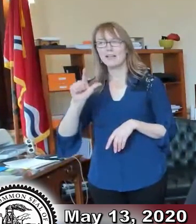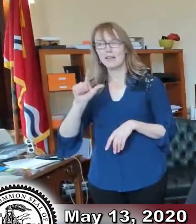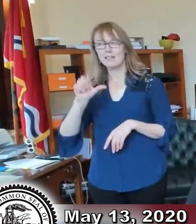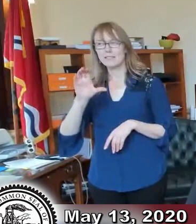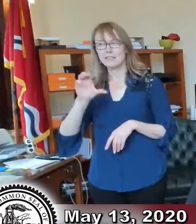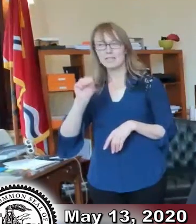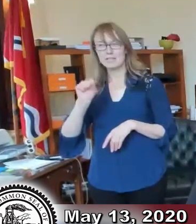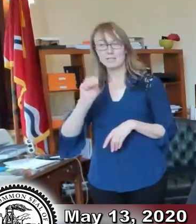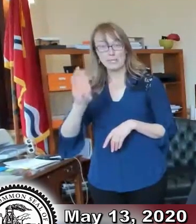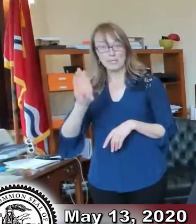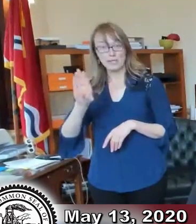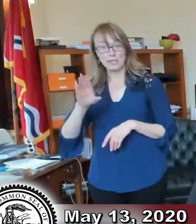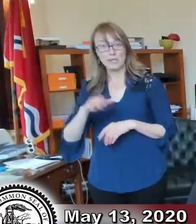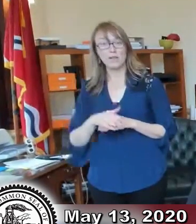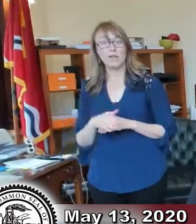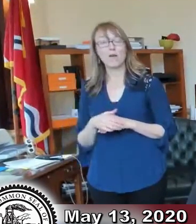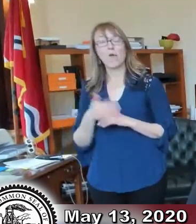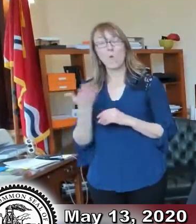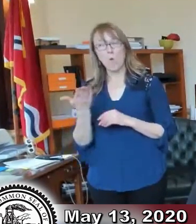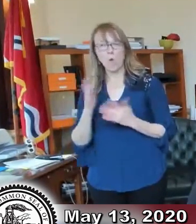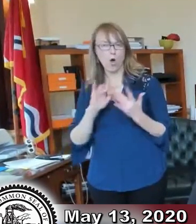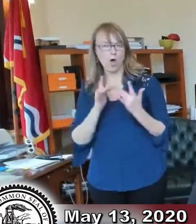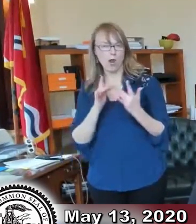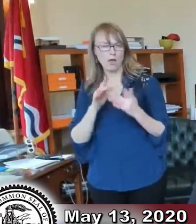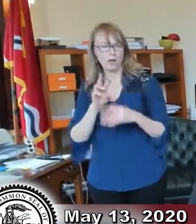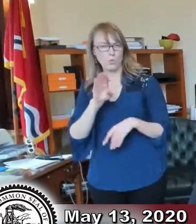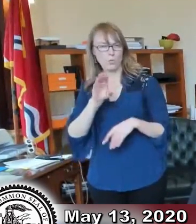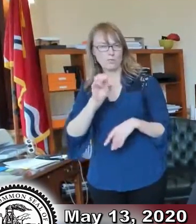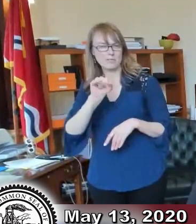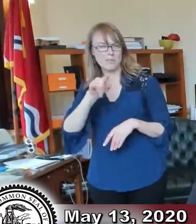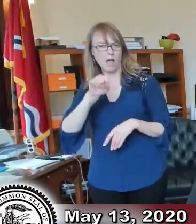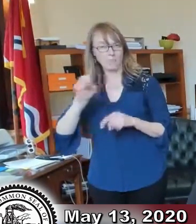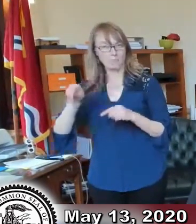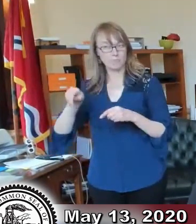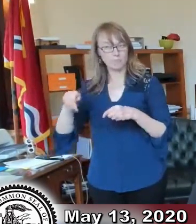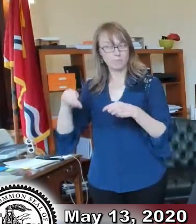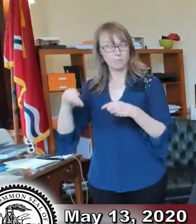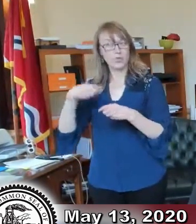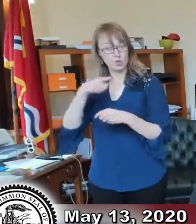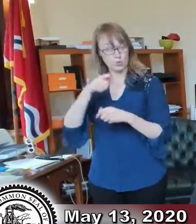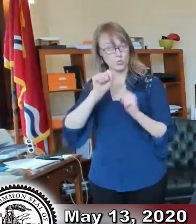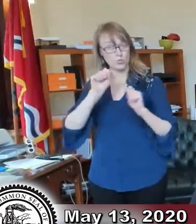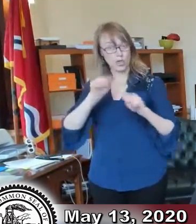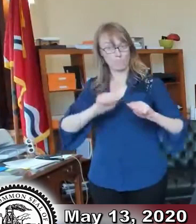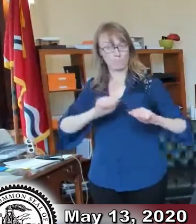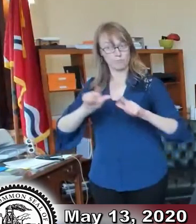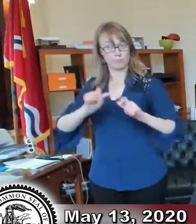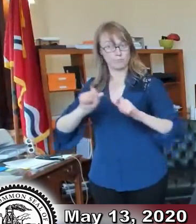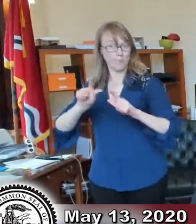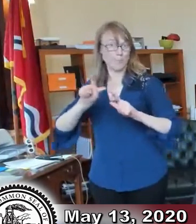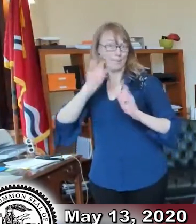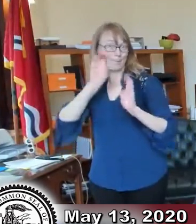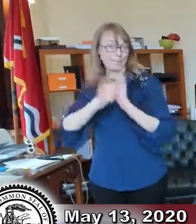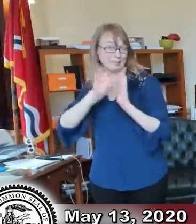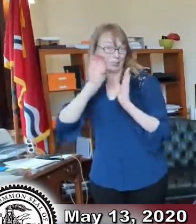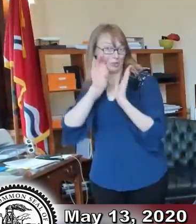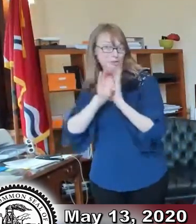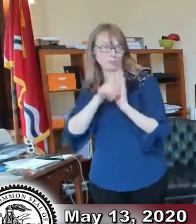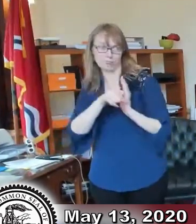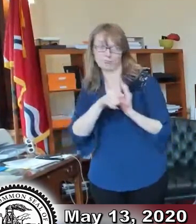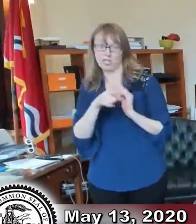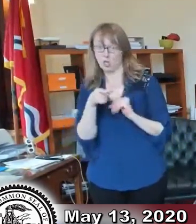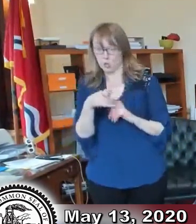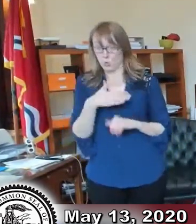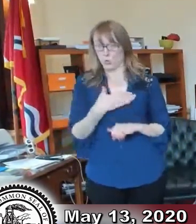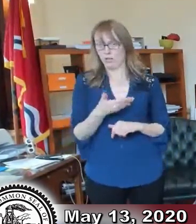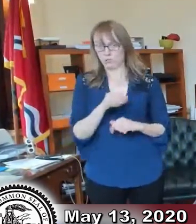STLCSB, or it's online on our website where you can upload pictures. That's often very helpful if you're willing